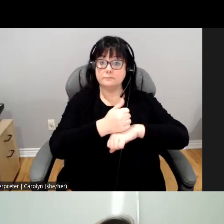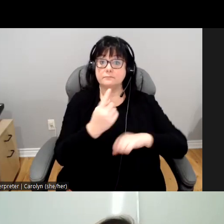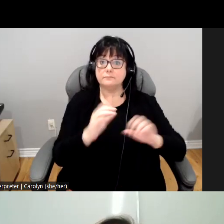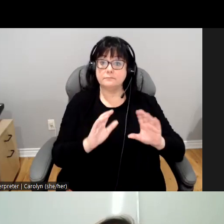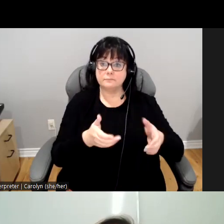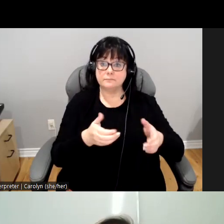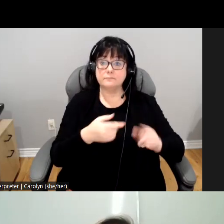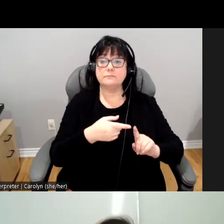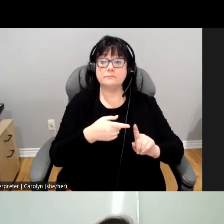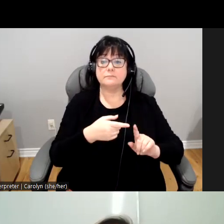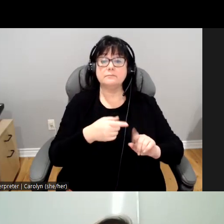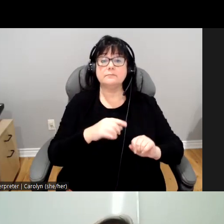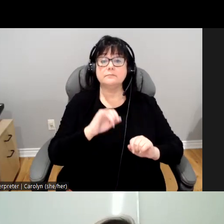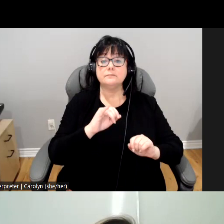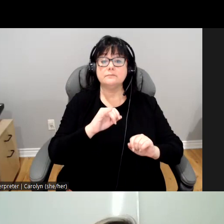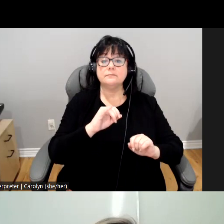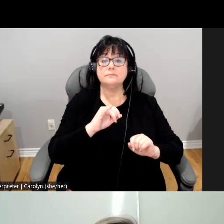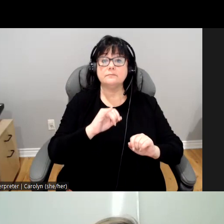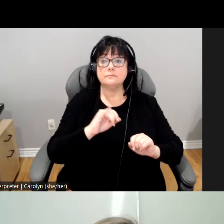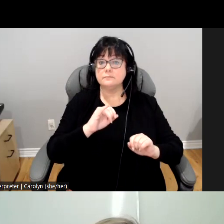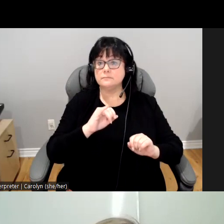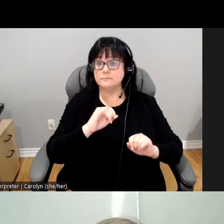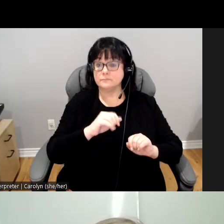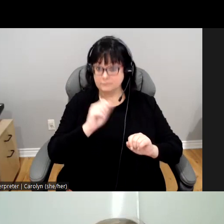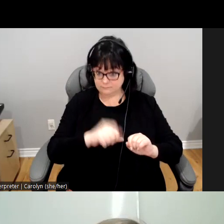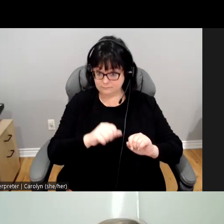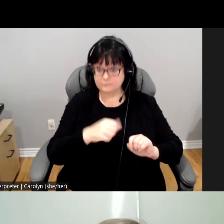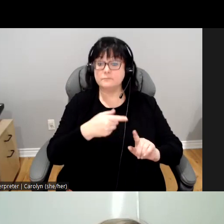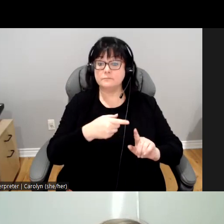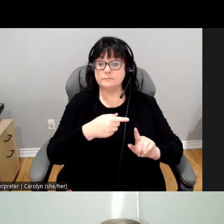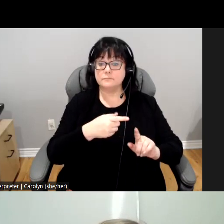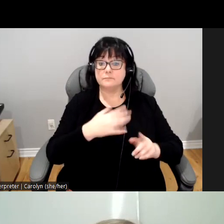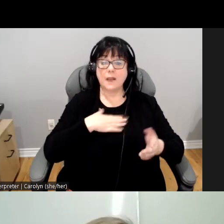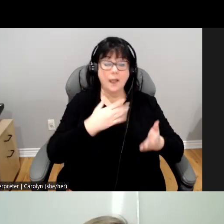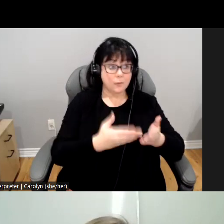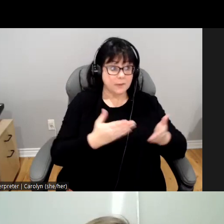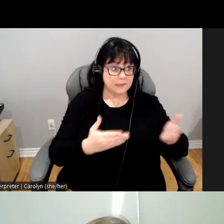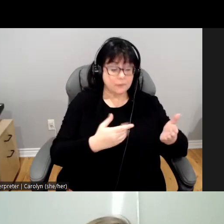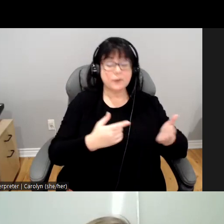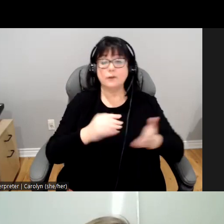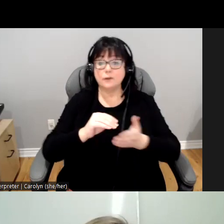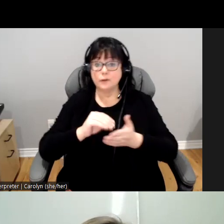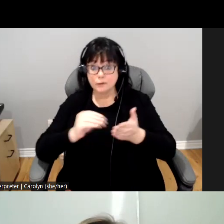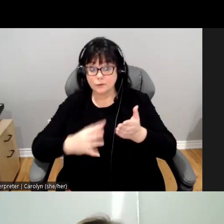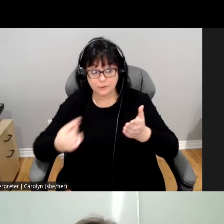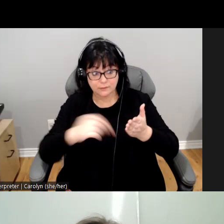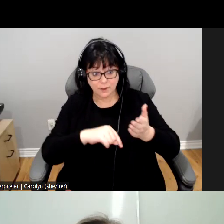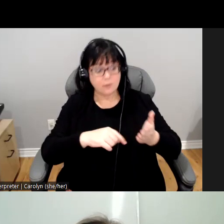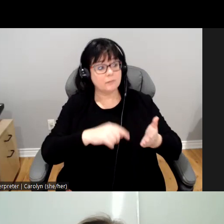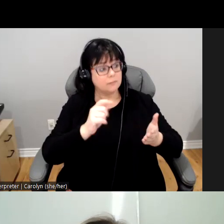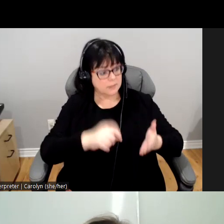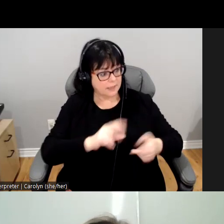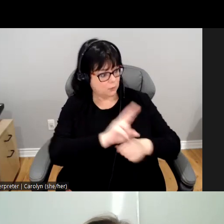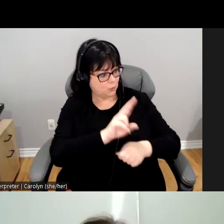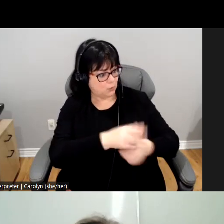would be able to interact with the material that we were going to work with them. So we're not